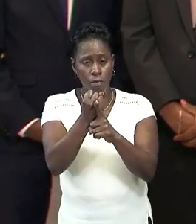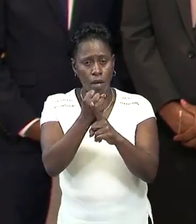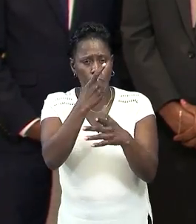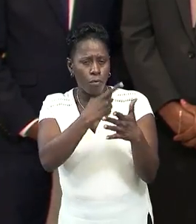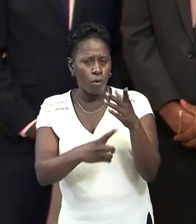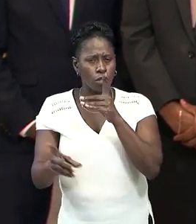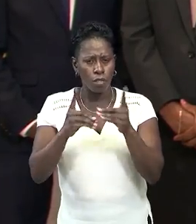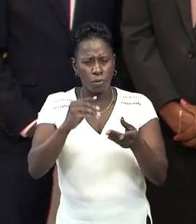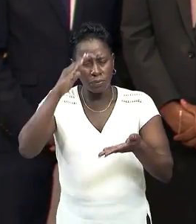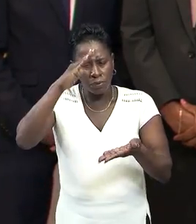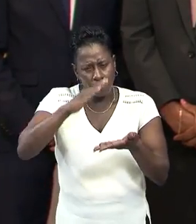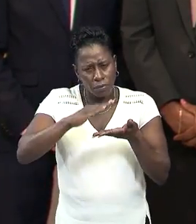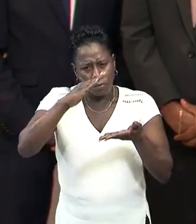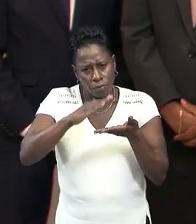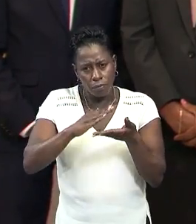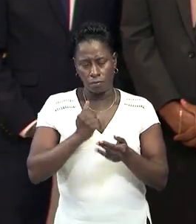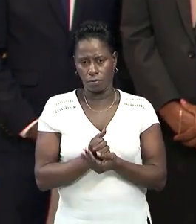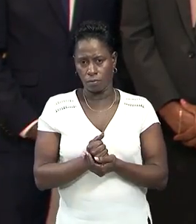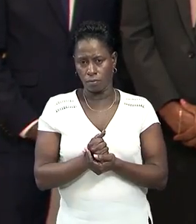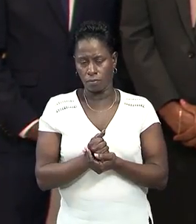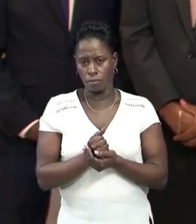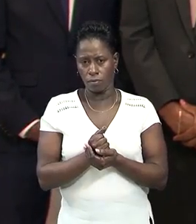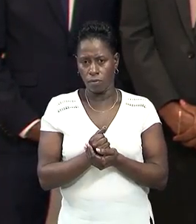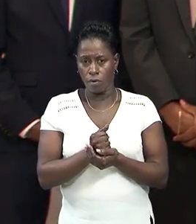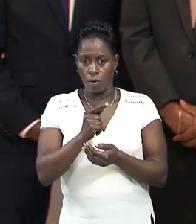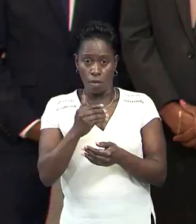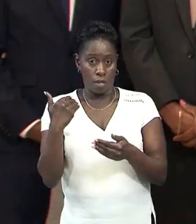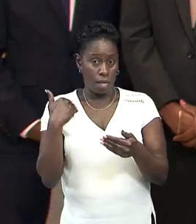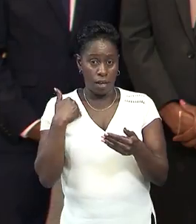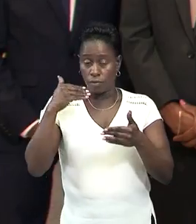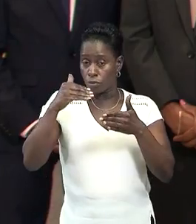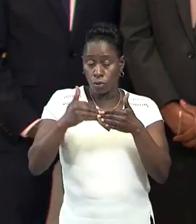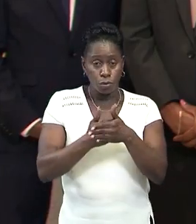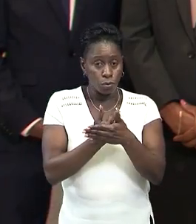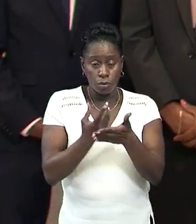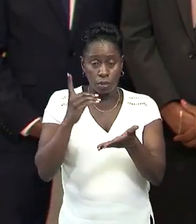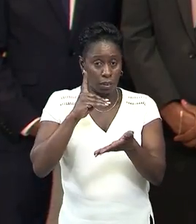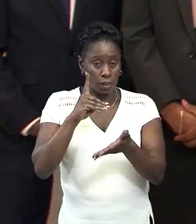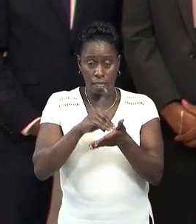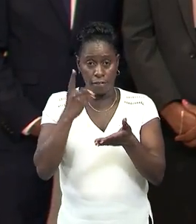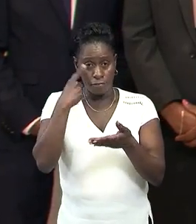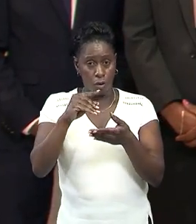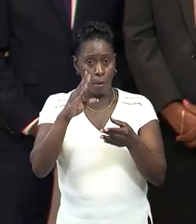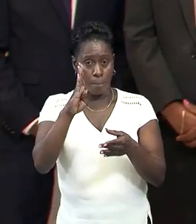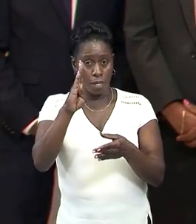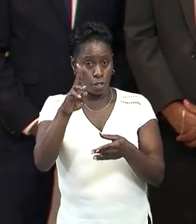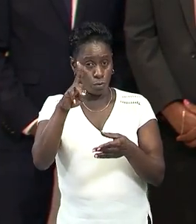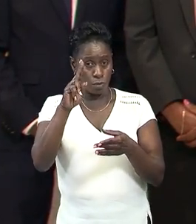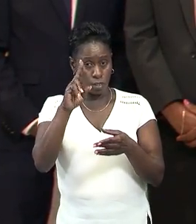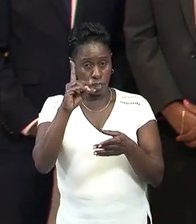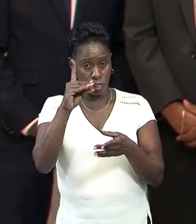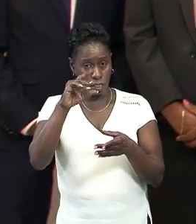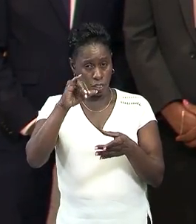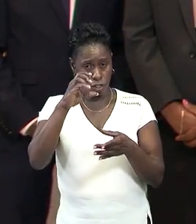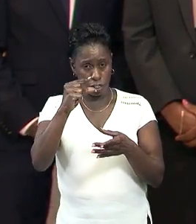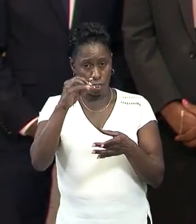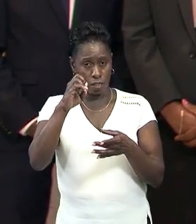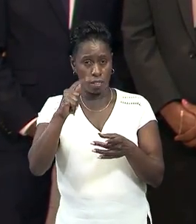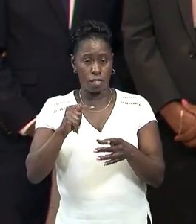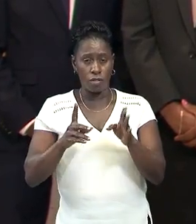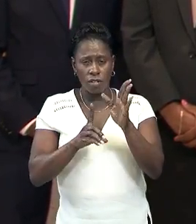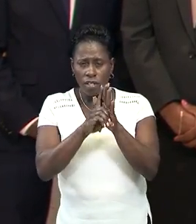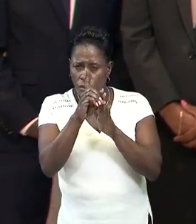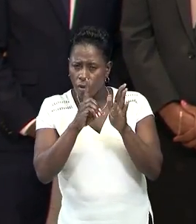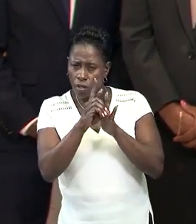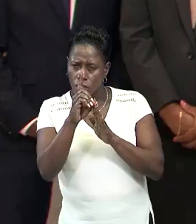make to cushion the blow. We've rescheduled the annual budget exercise as we continue to monitor developments